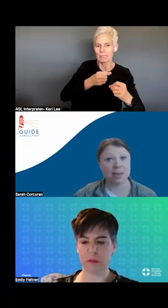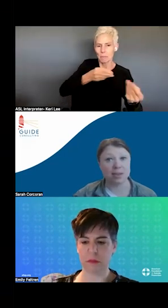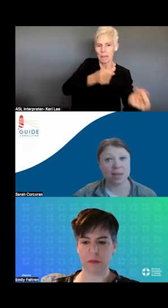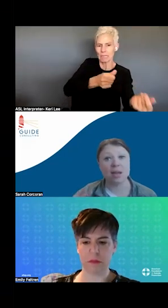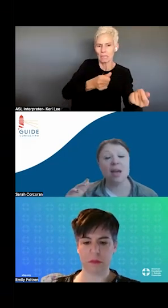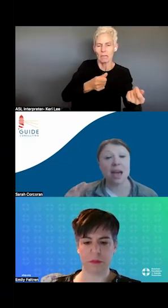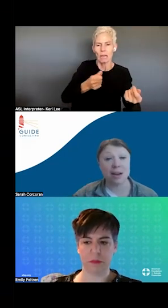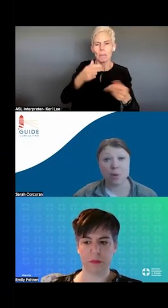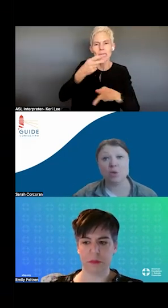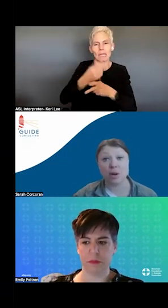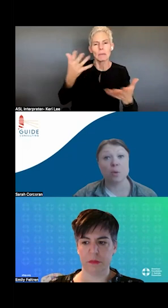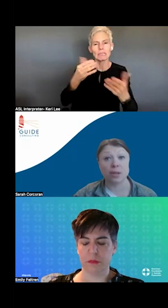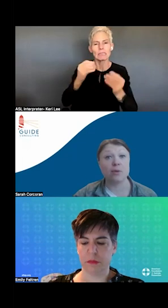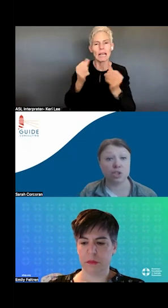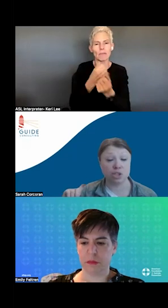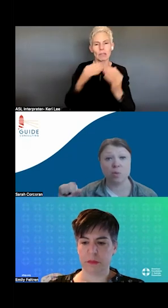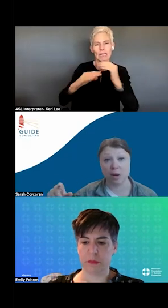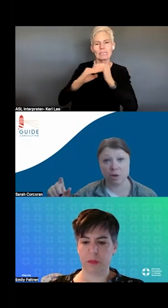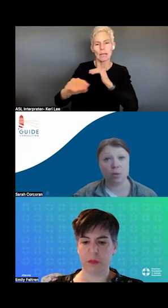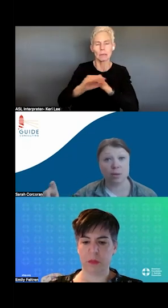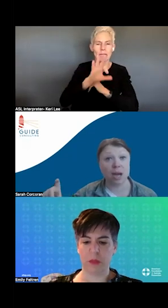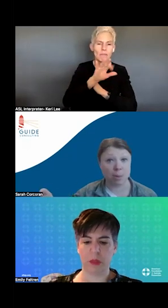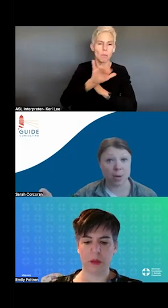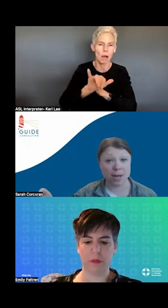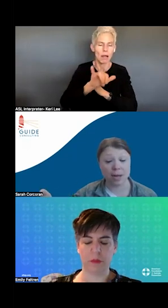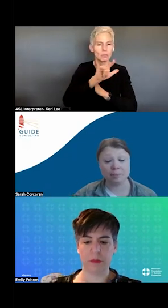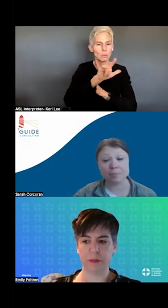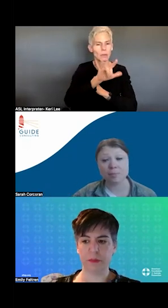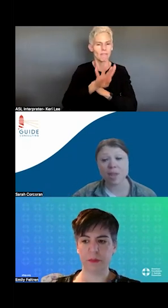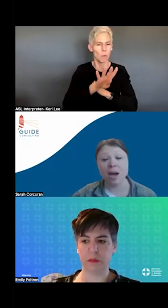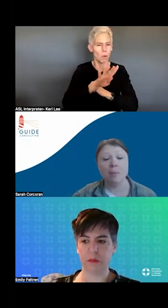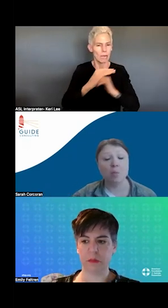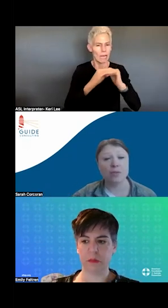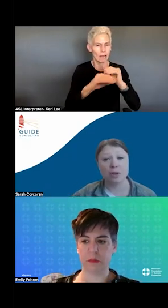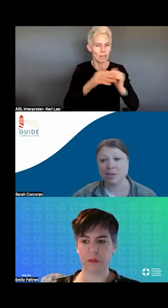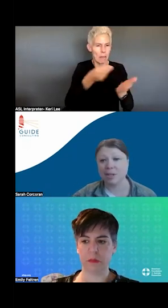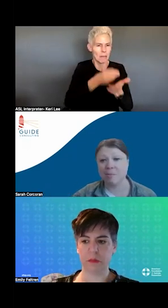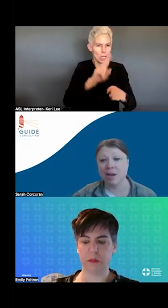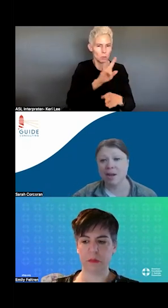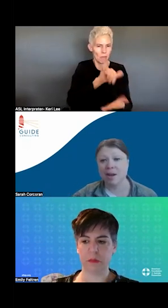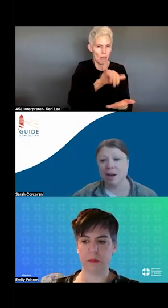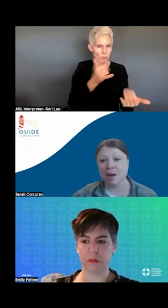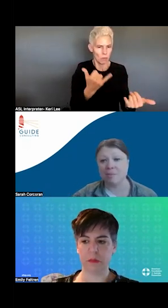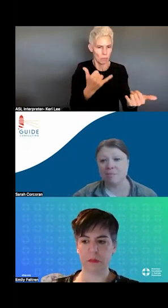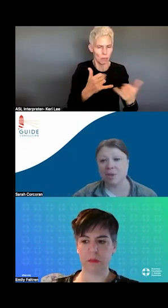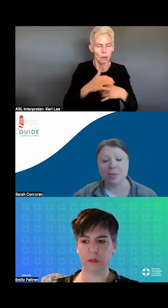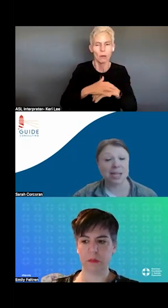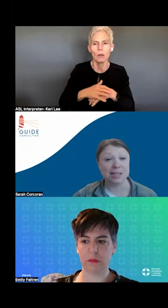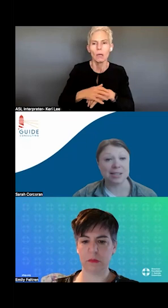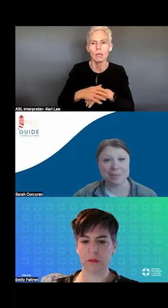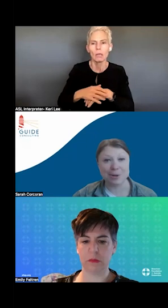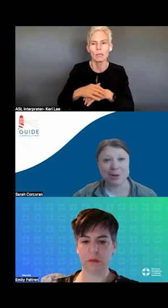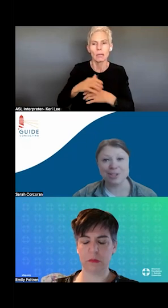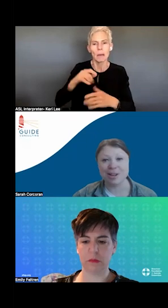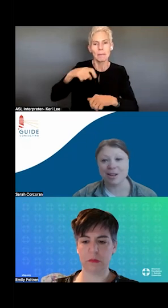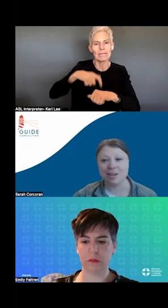stable at the FY24 level, which is what we are currently operating on. There are some, besides the